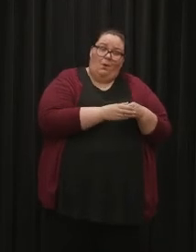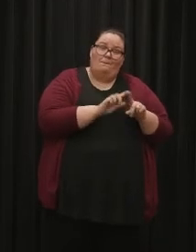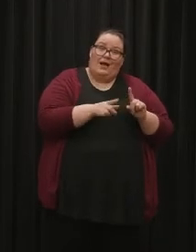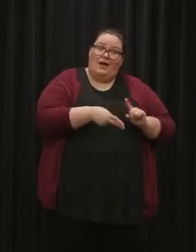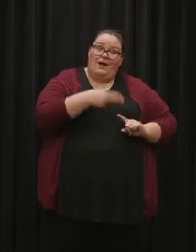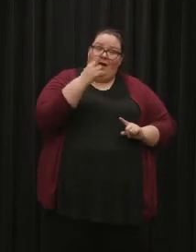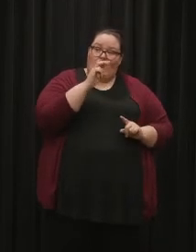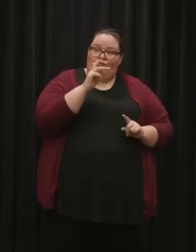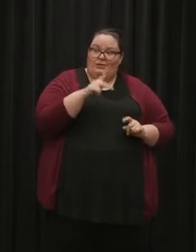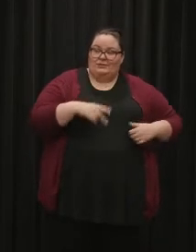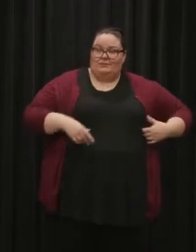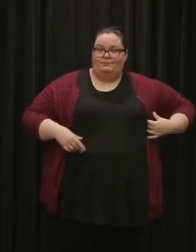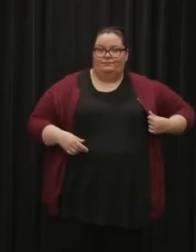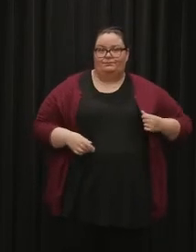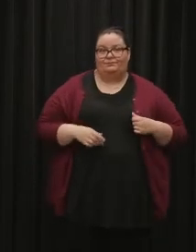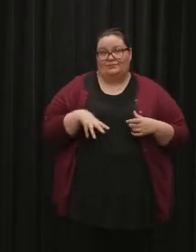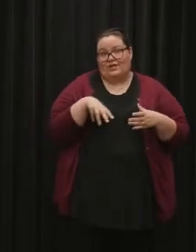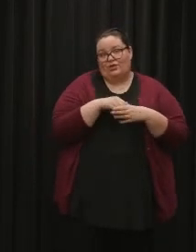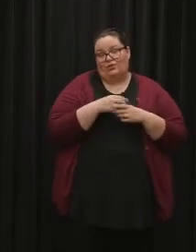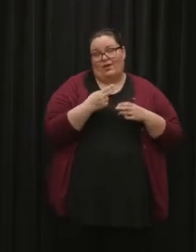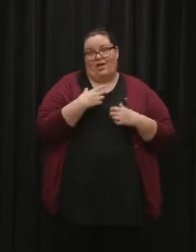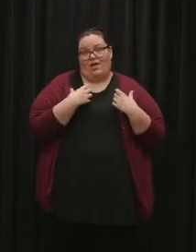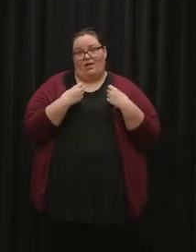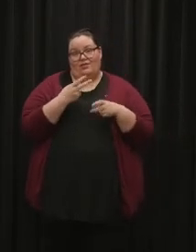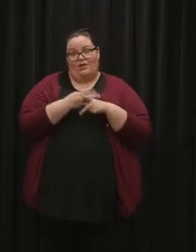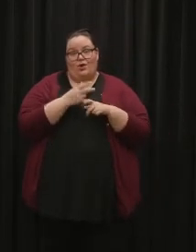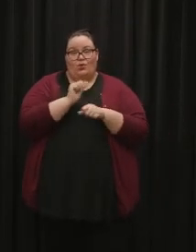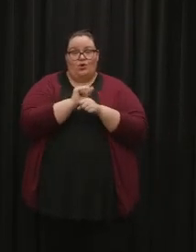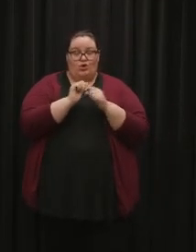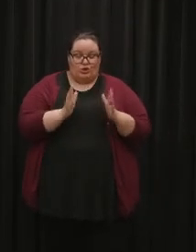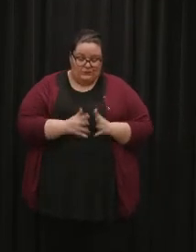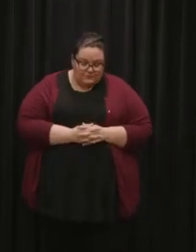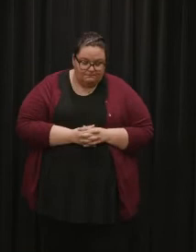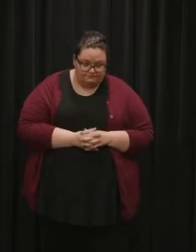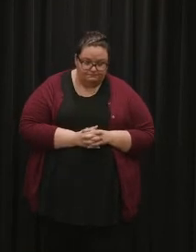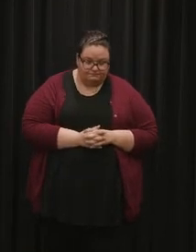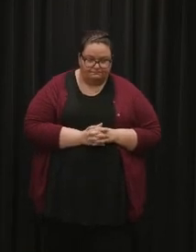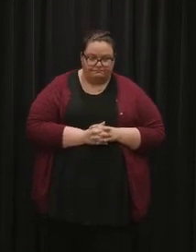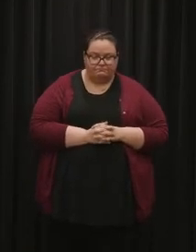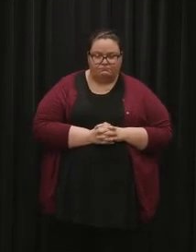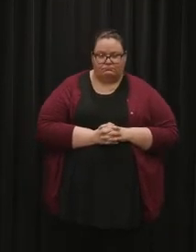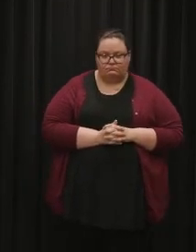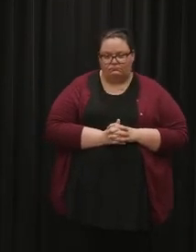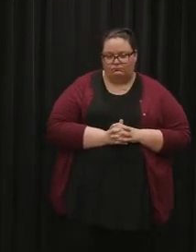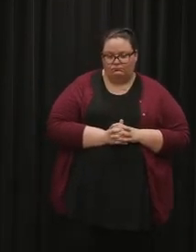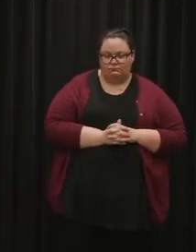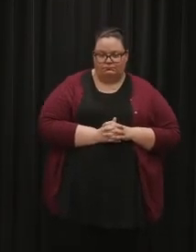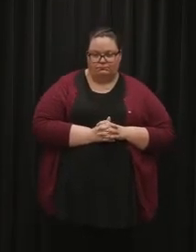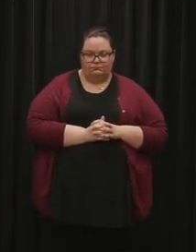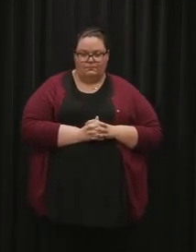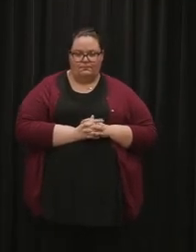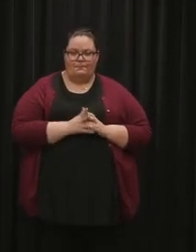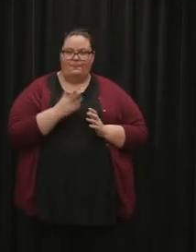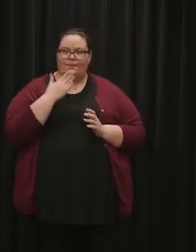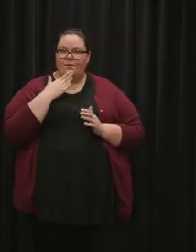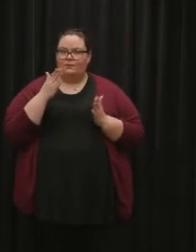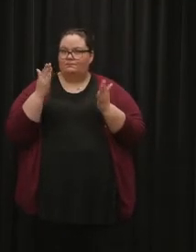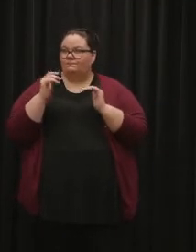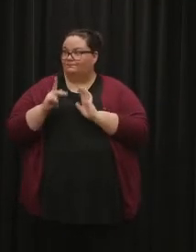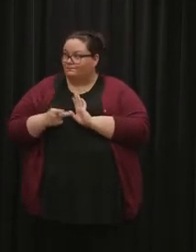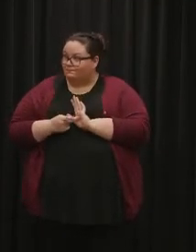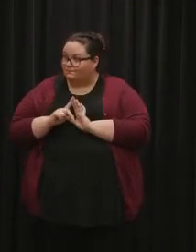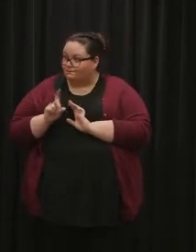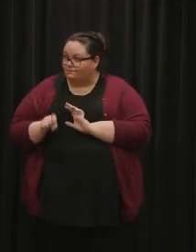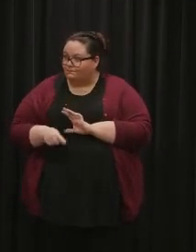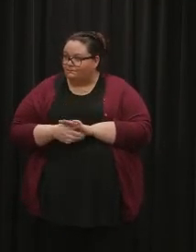highest risk in the population, including the healthcare workers that will be working with the high-risk populations. Thank you, Dr. Ms. Hogarth. Do you